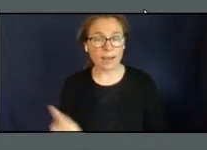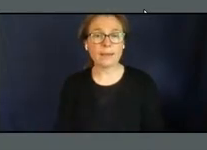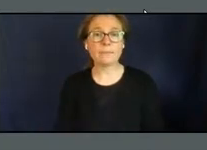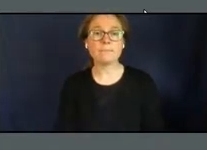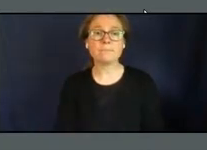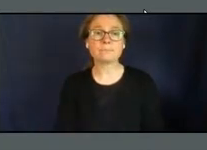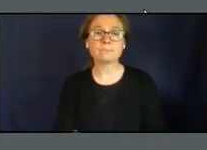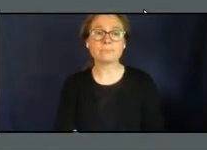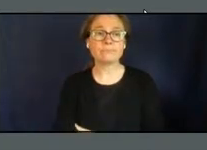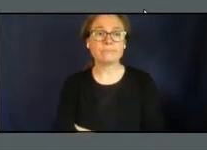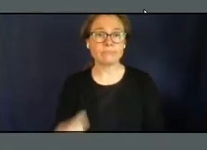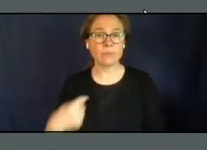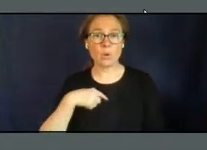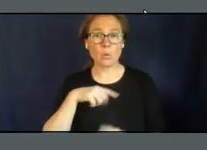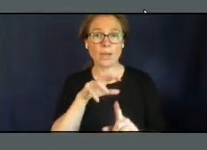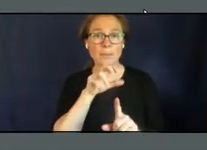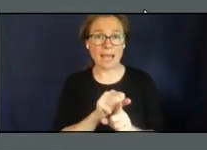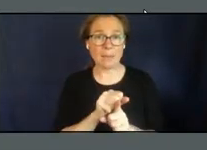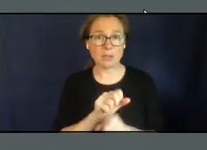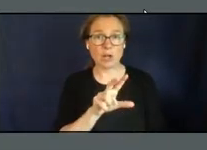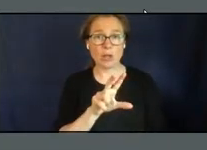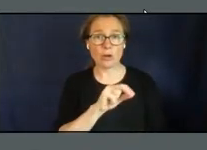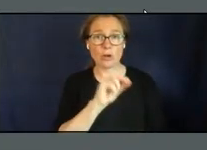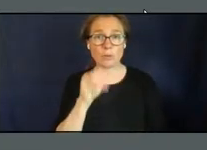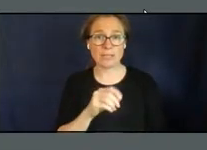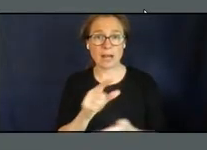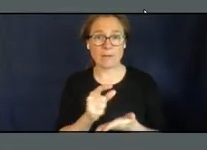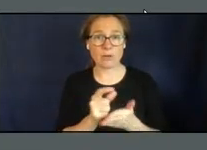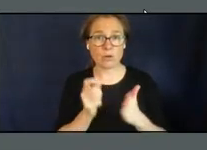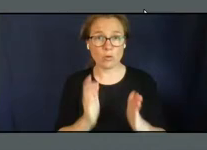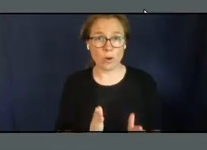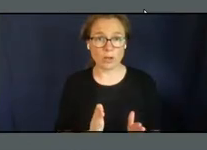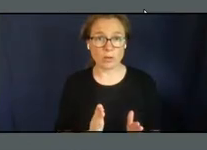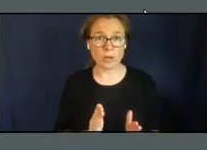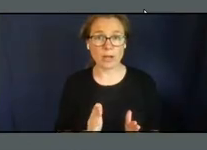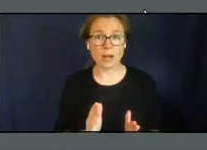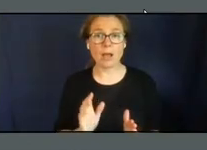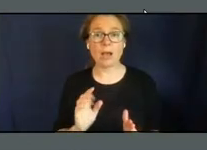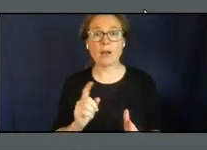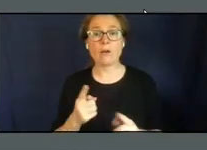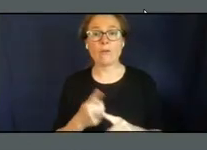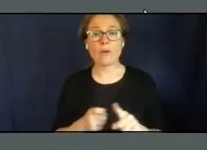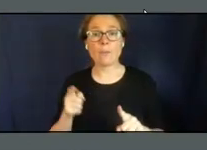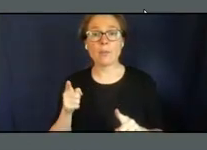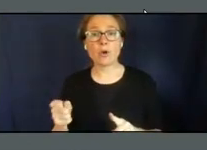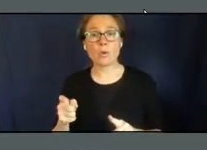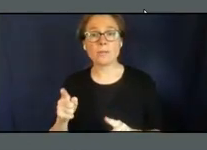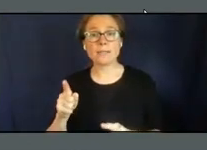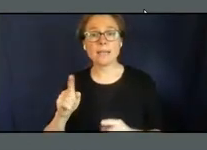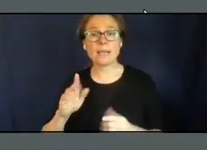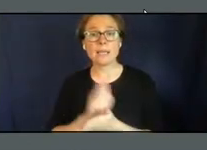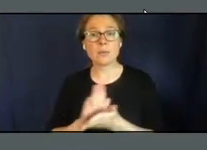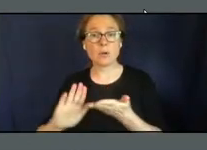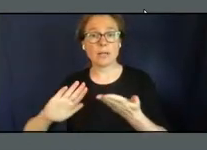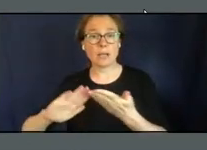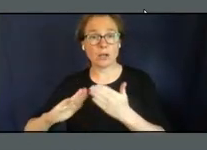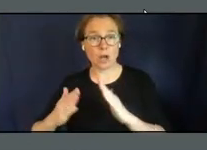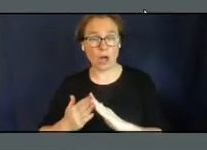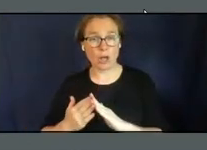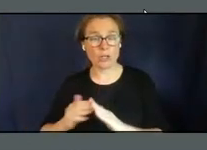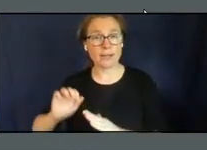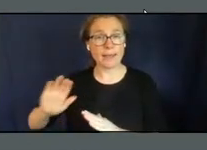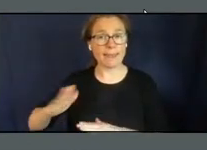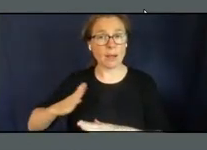capturing 30% of our graduates over time of our OCNI partner community colleges. And one of the barriers for them to